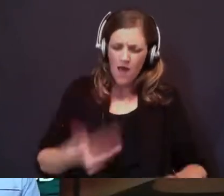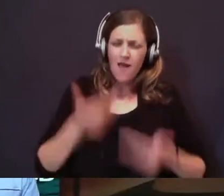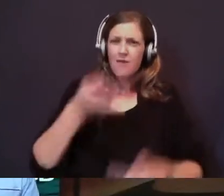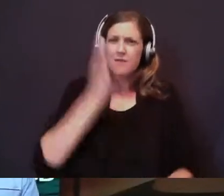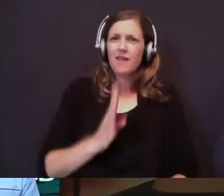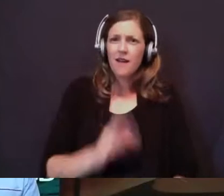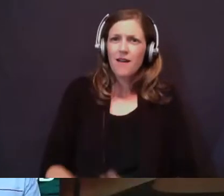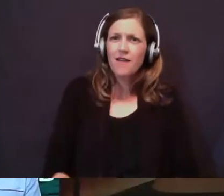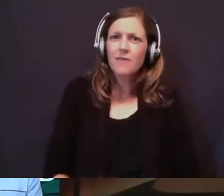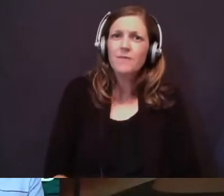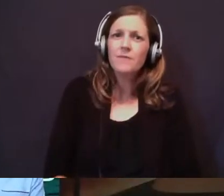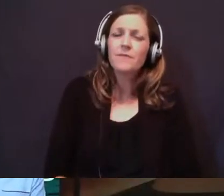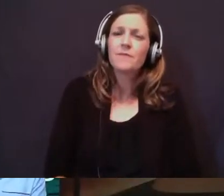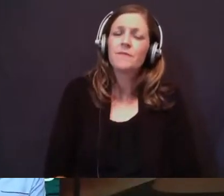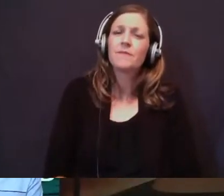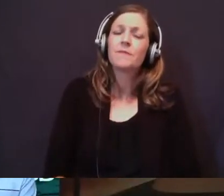God.